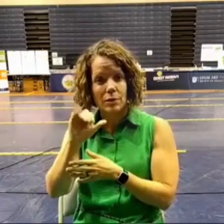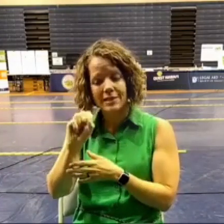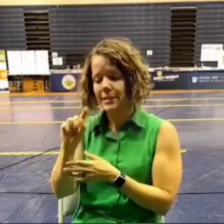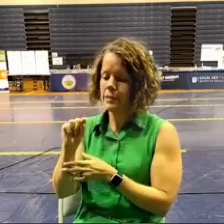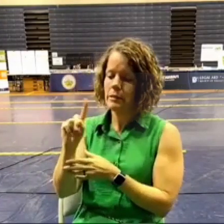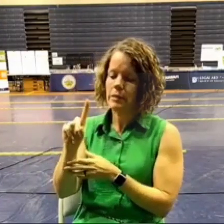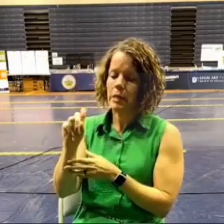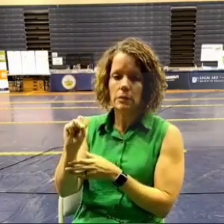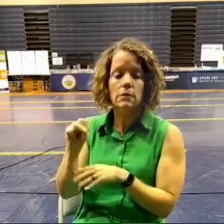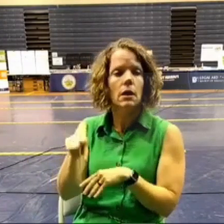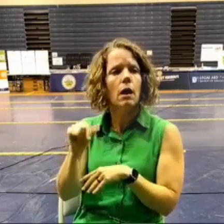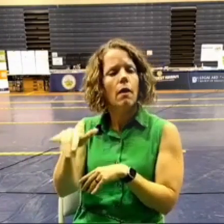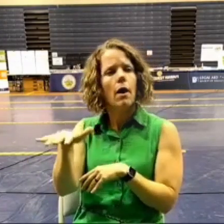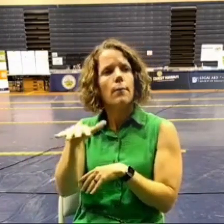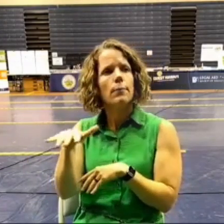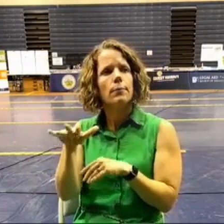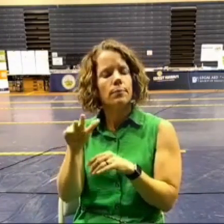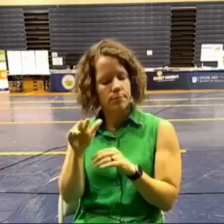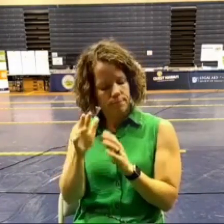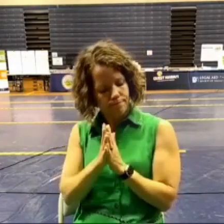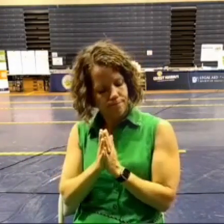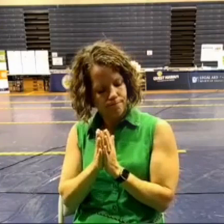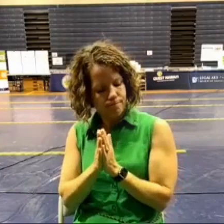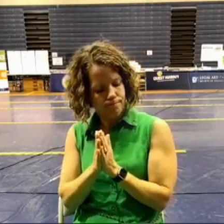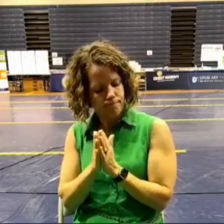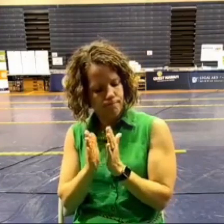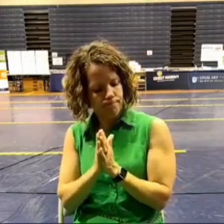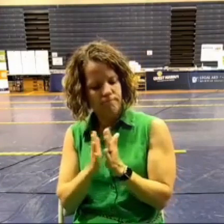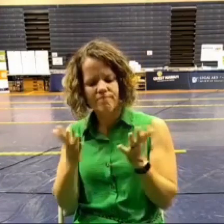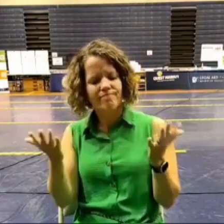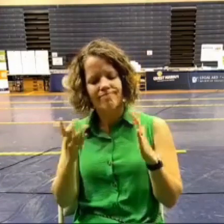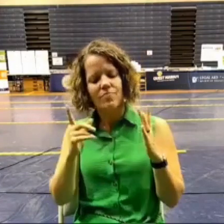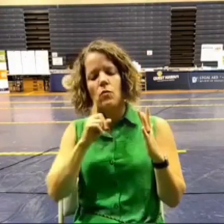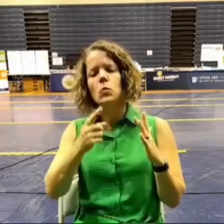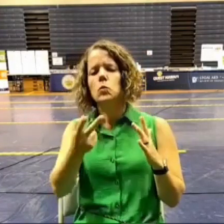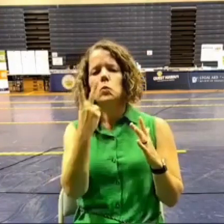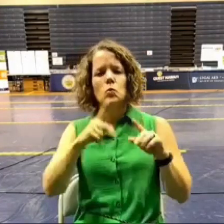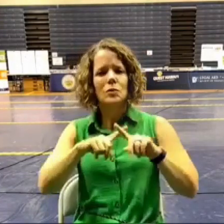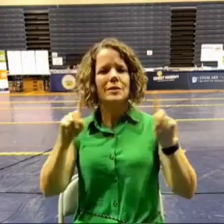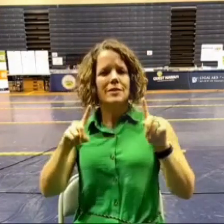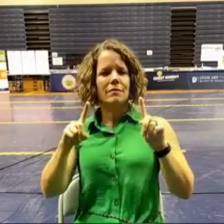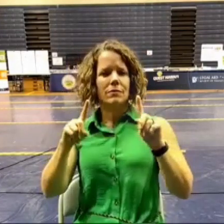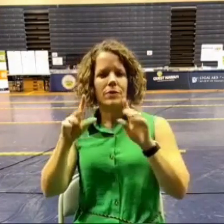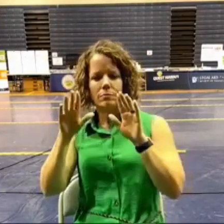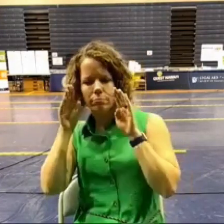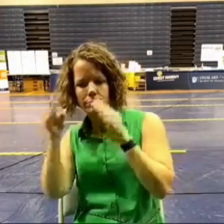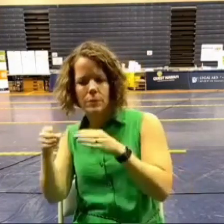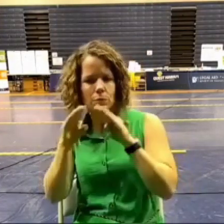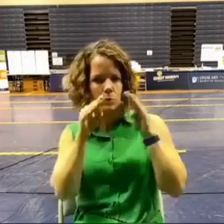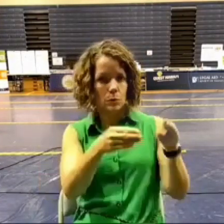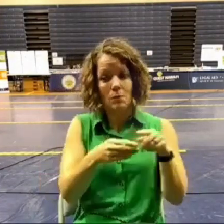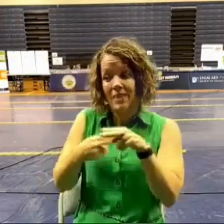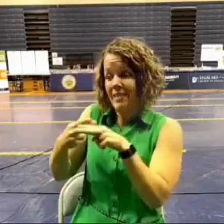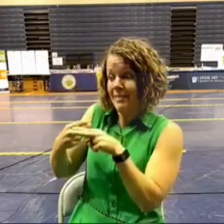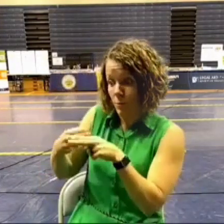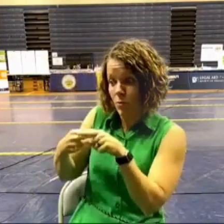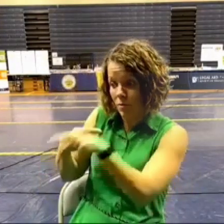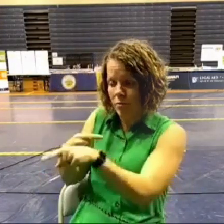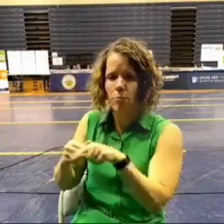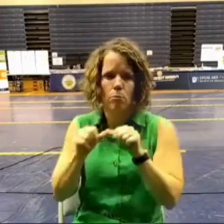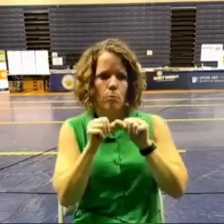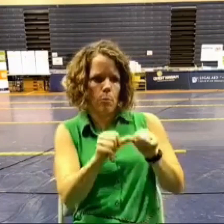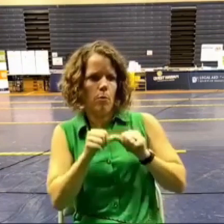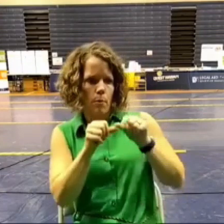different, what do I say, discussion than the permanent site. So yeah, we got on it right away because